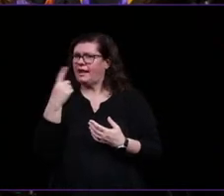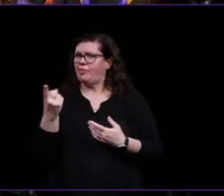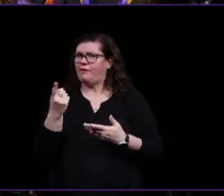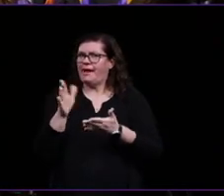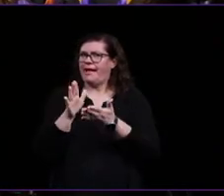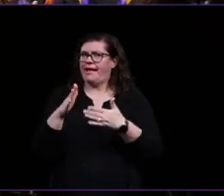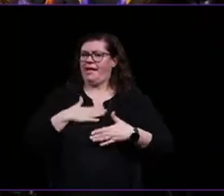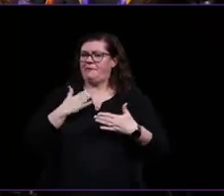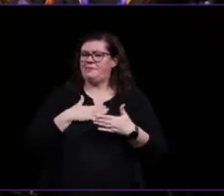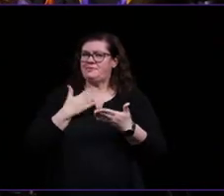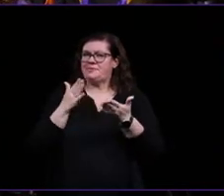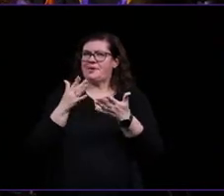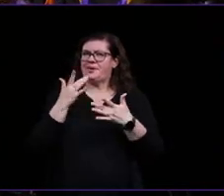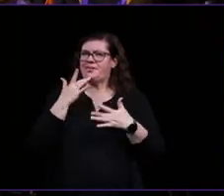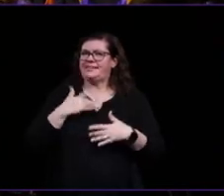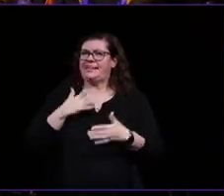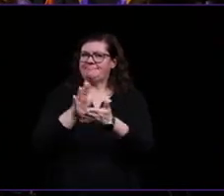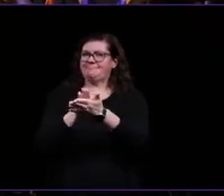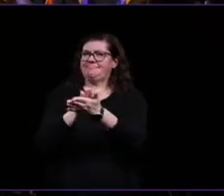clap?